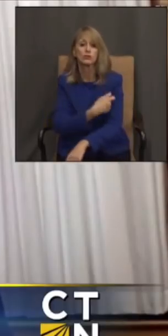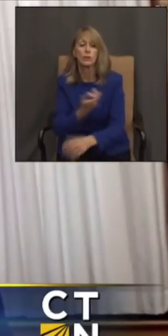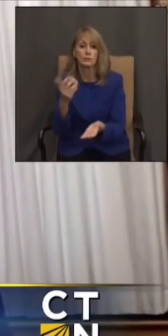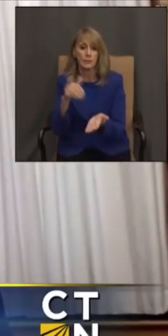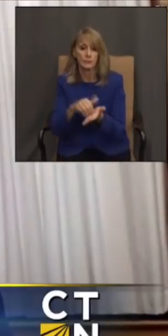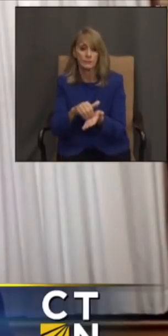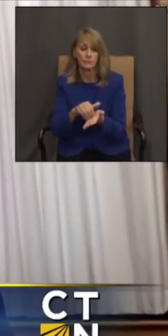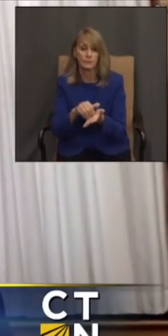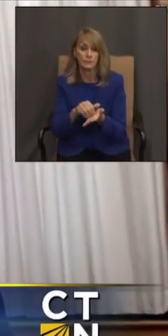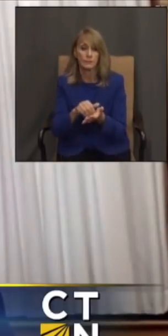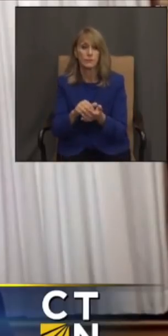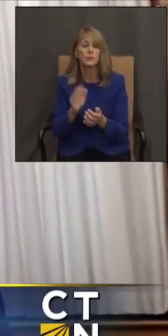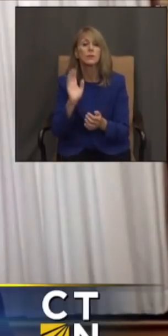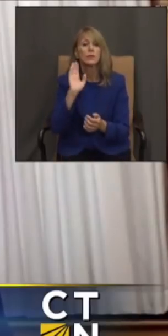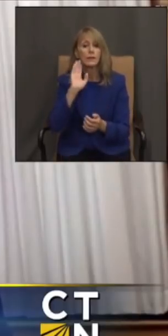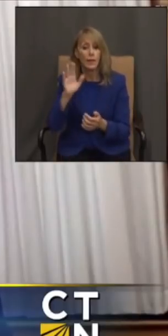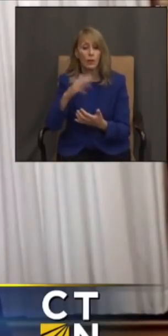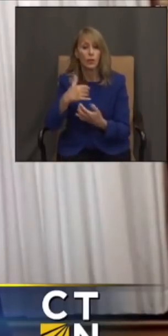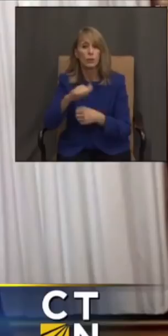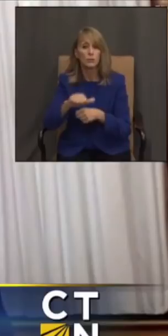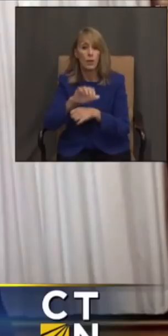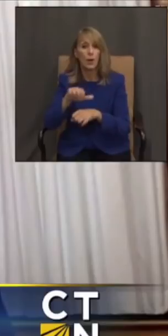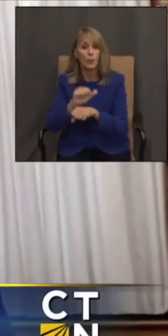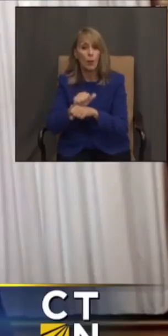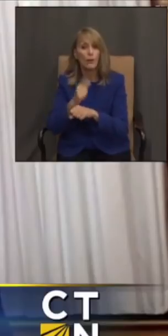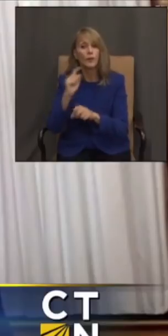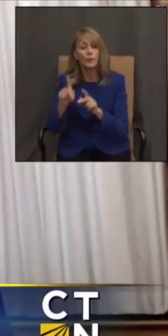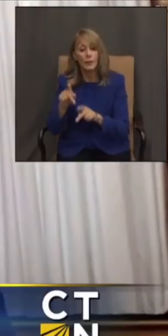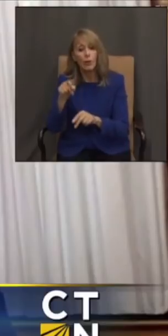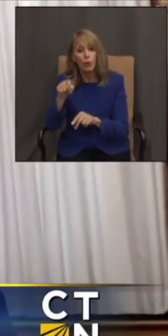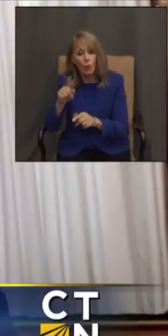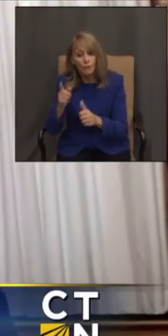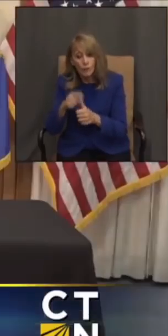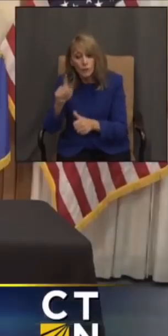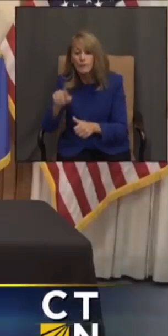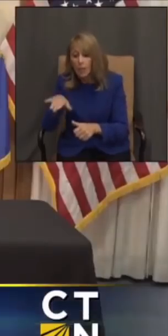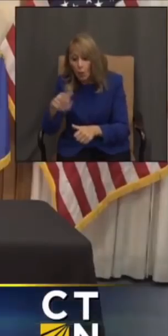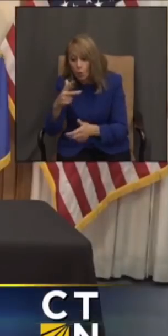try and reach out and set appointments with the people who are there for the first doses as well.